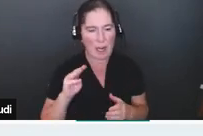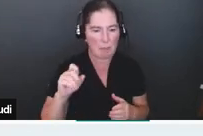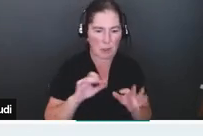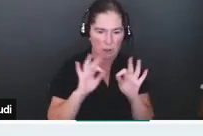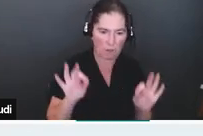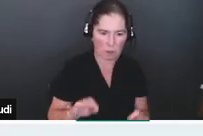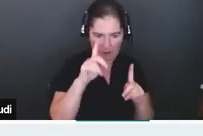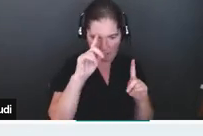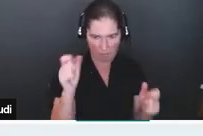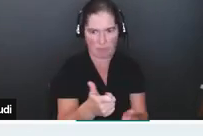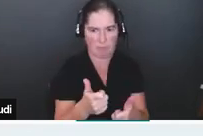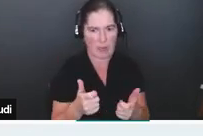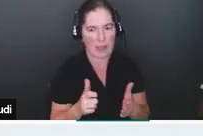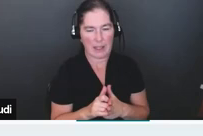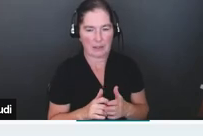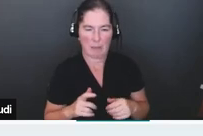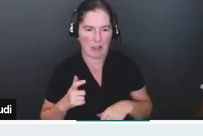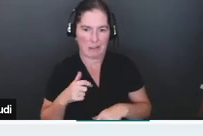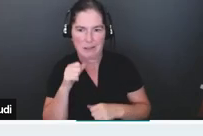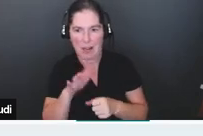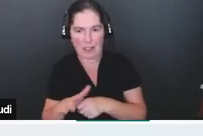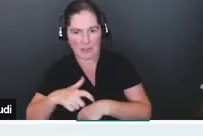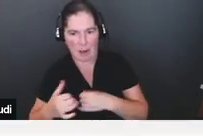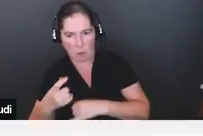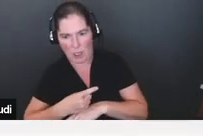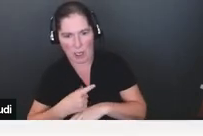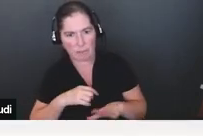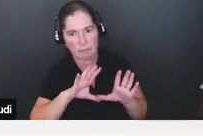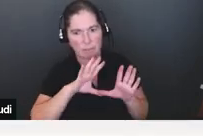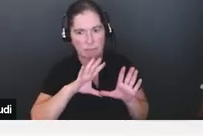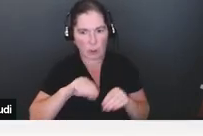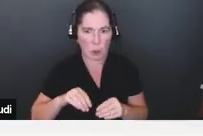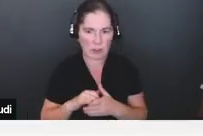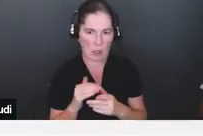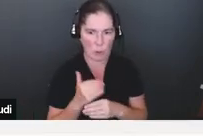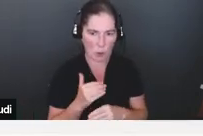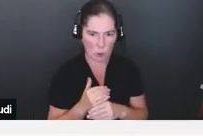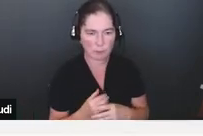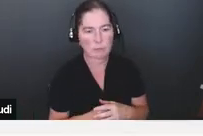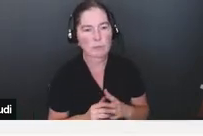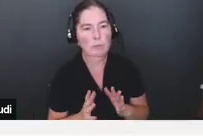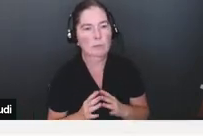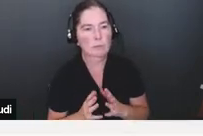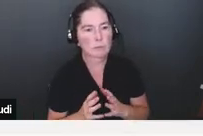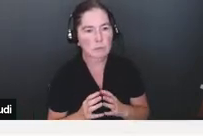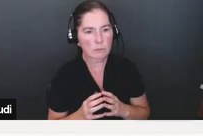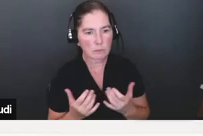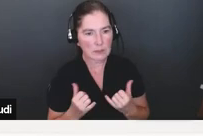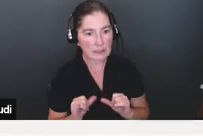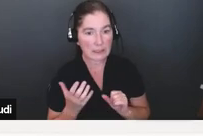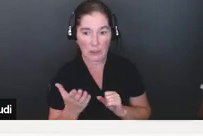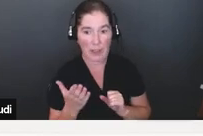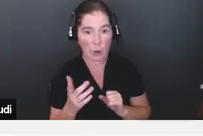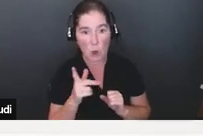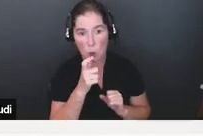that, that's beyond the scope of our time today. I'm going to close that window and let's see. I see that it's there. Who are you